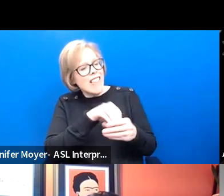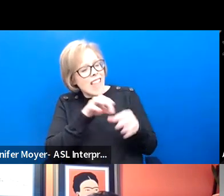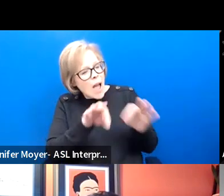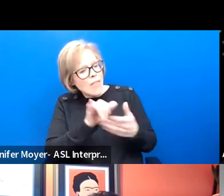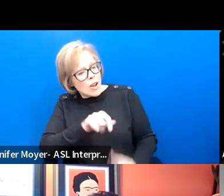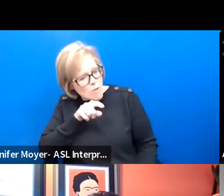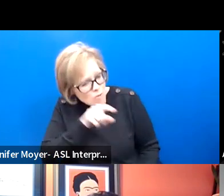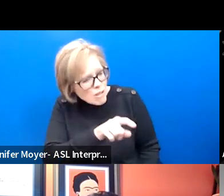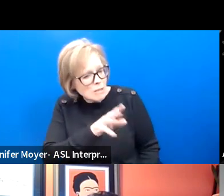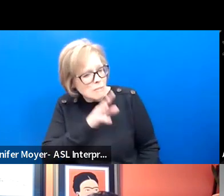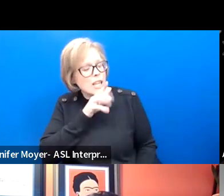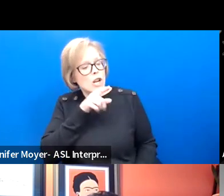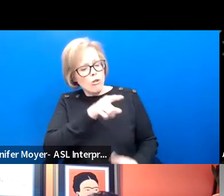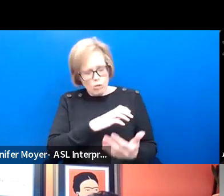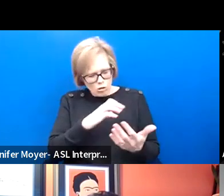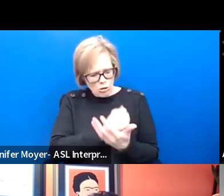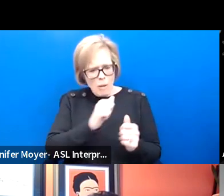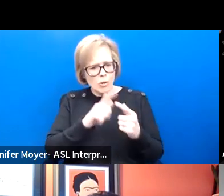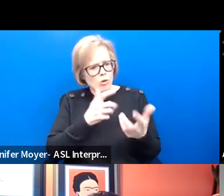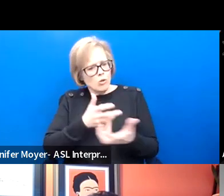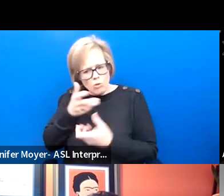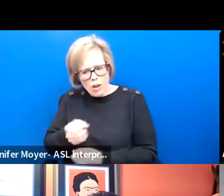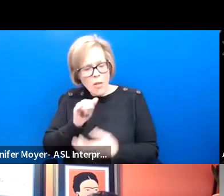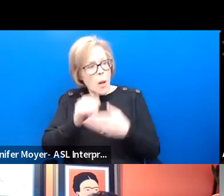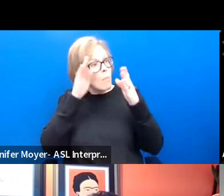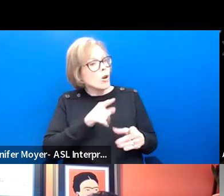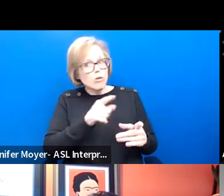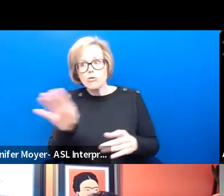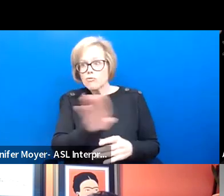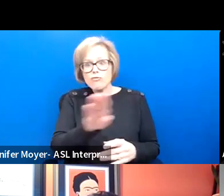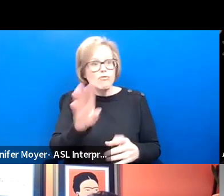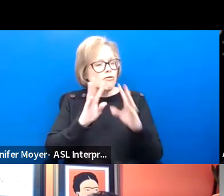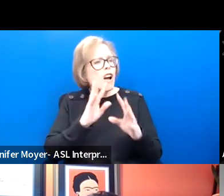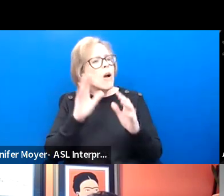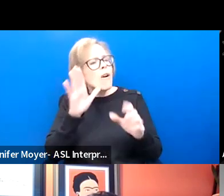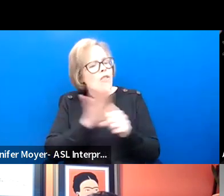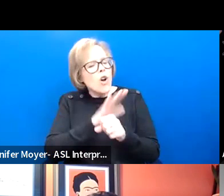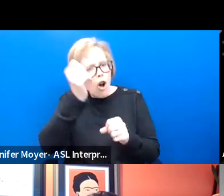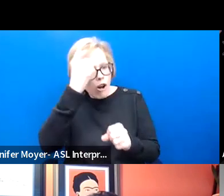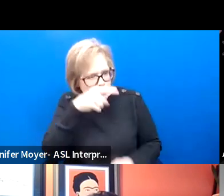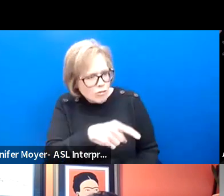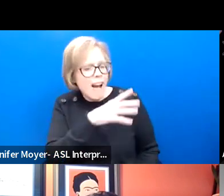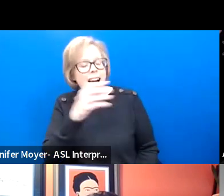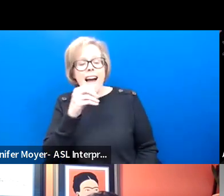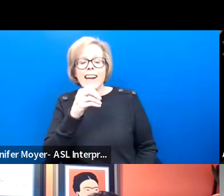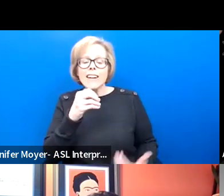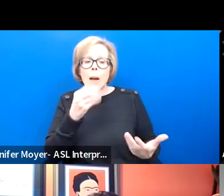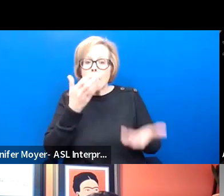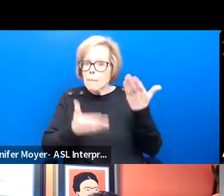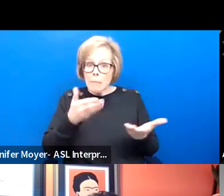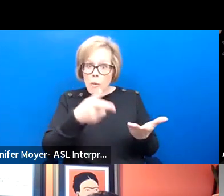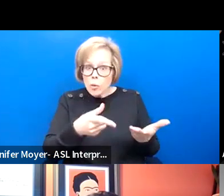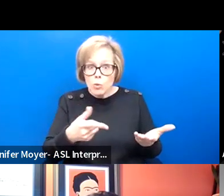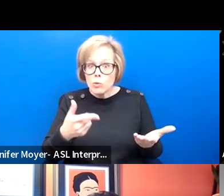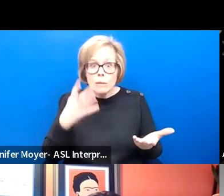speak. And you deserve to be able to trust that the person that you're talking to is going to understand you. And maybe you've had